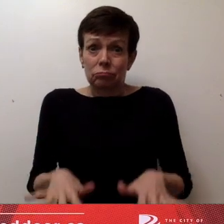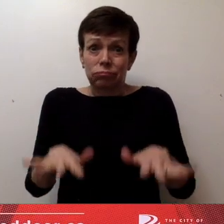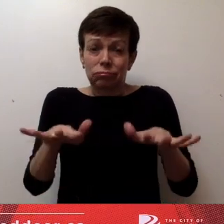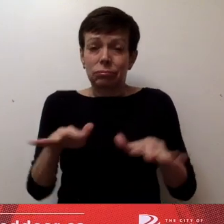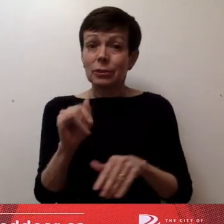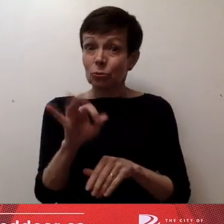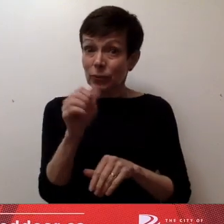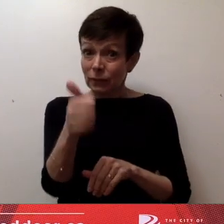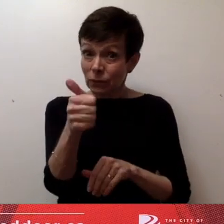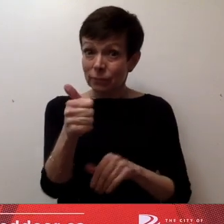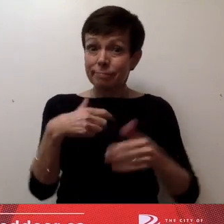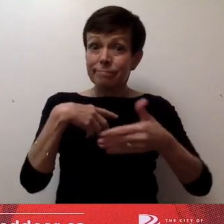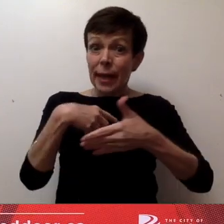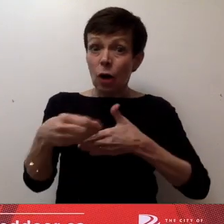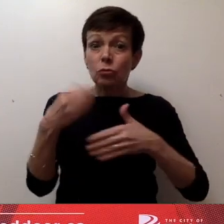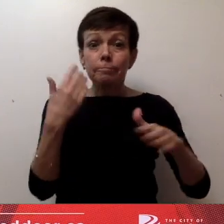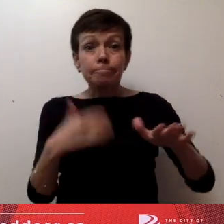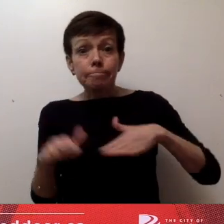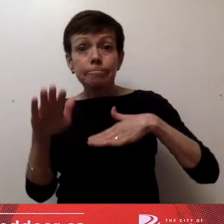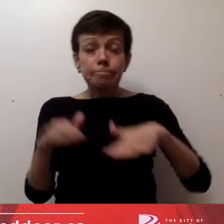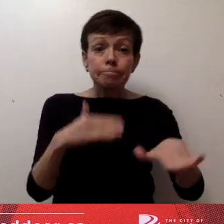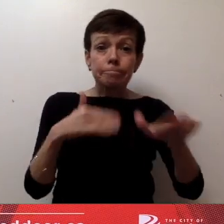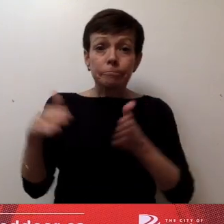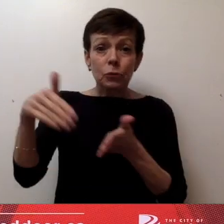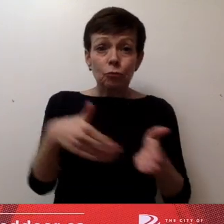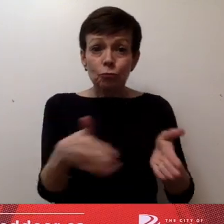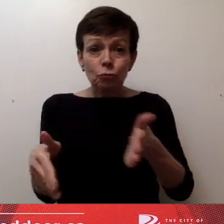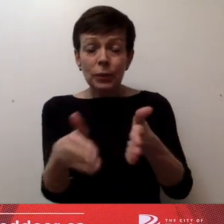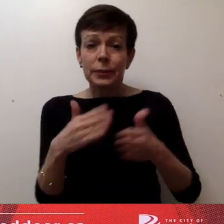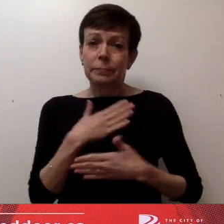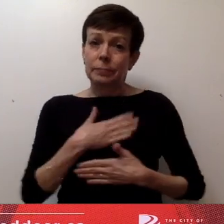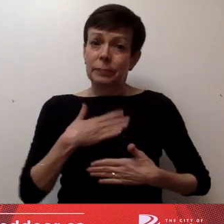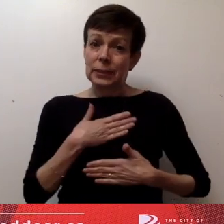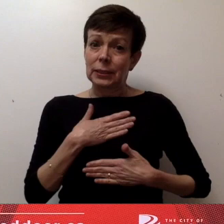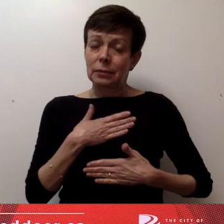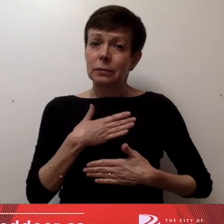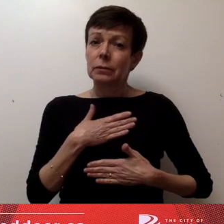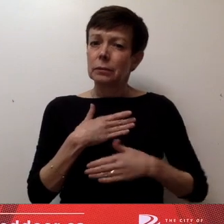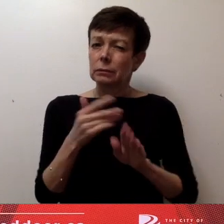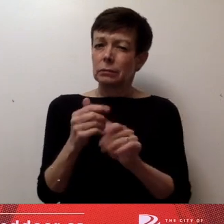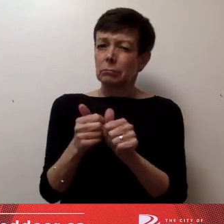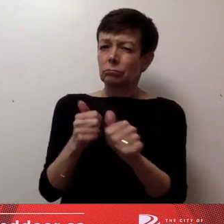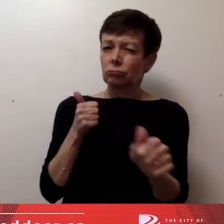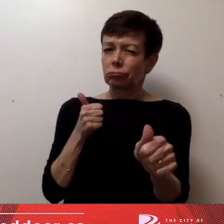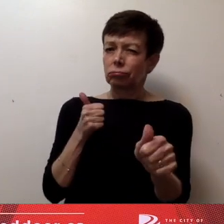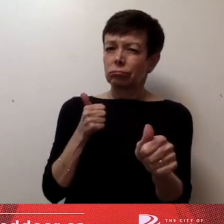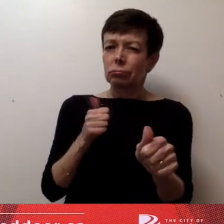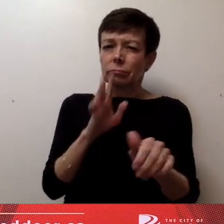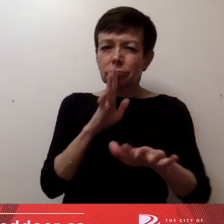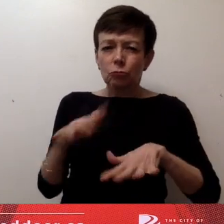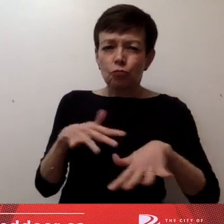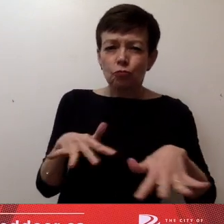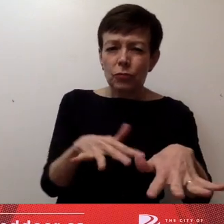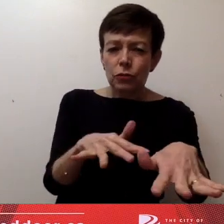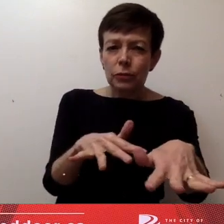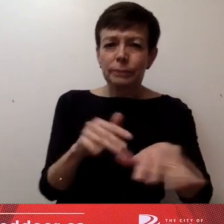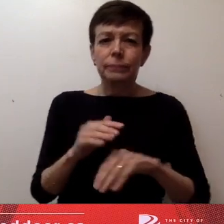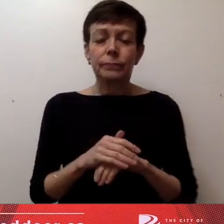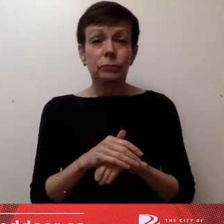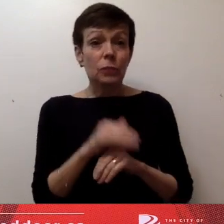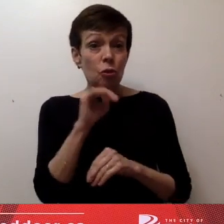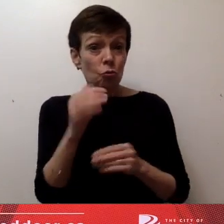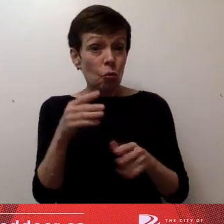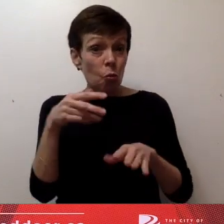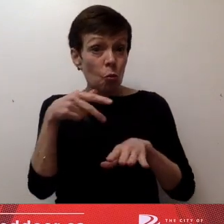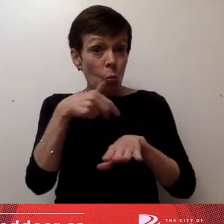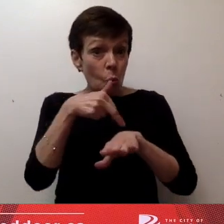parks and trails, we would ask residents to keep a safe distance from all of the creeks and streams. Don't walk or let your